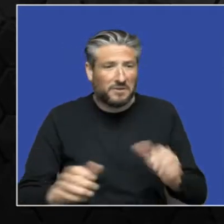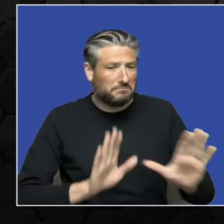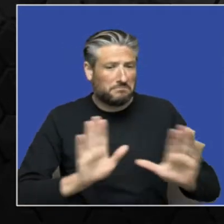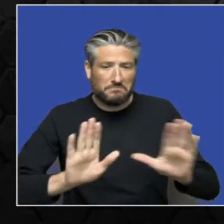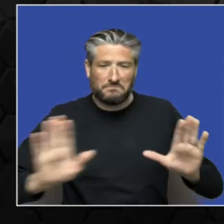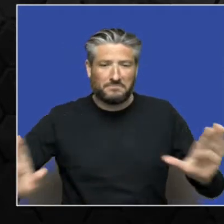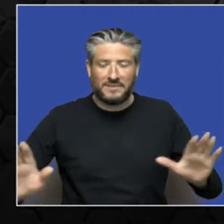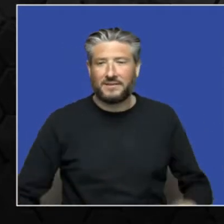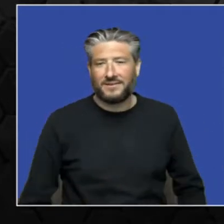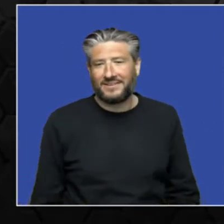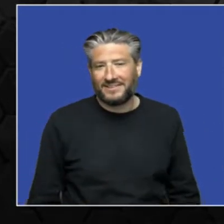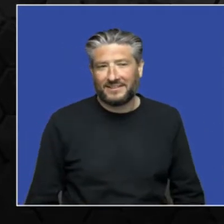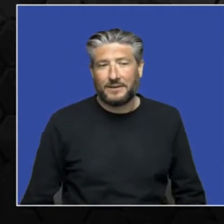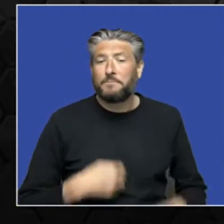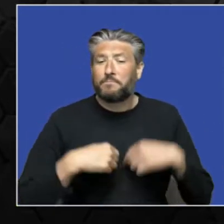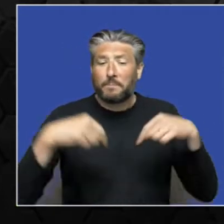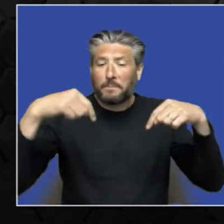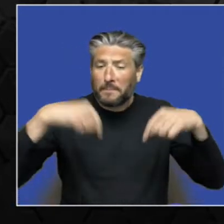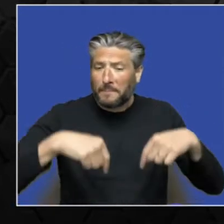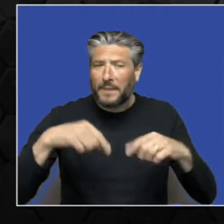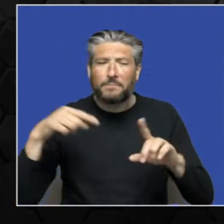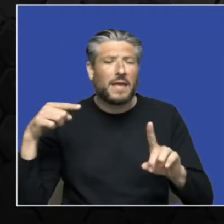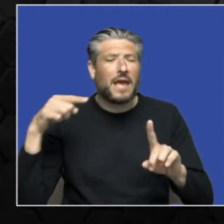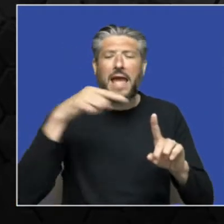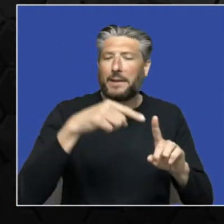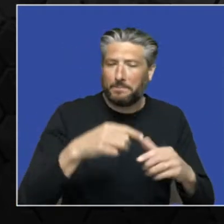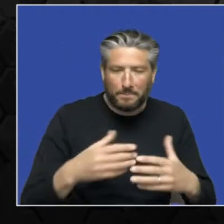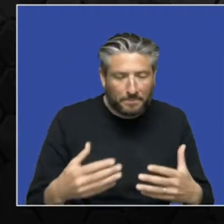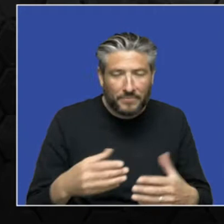empower everyone to create machine learning